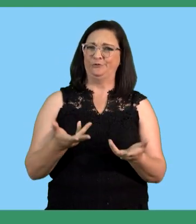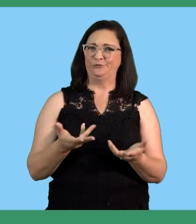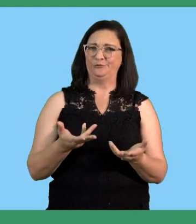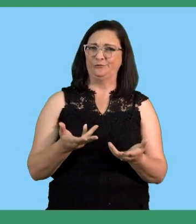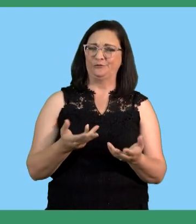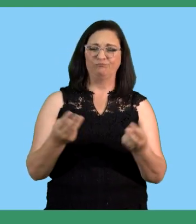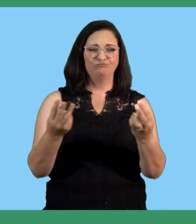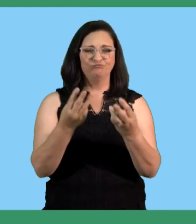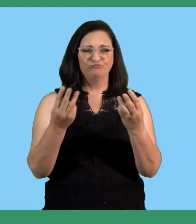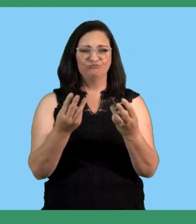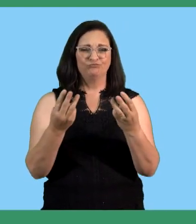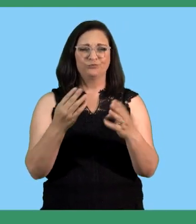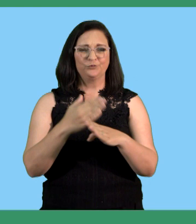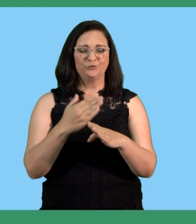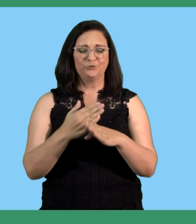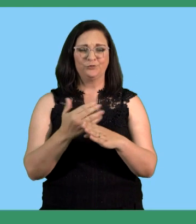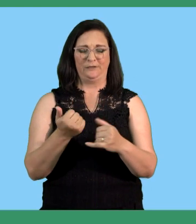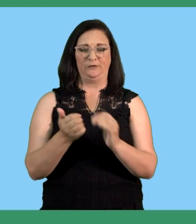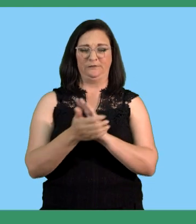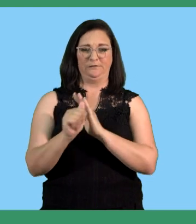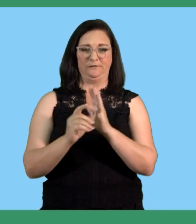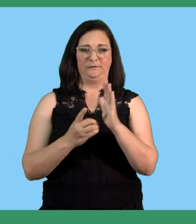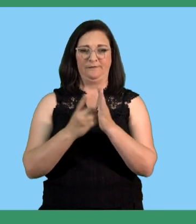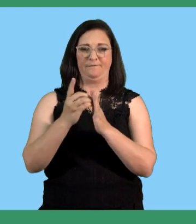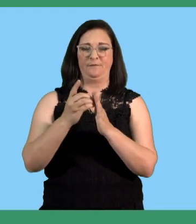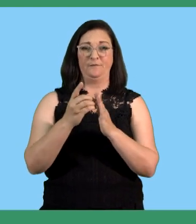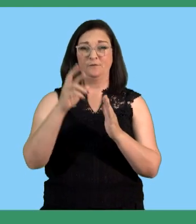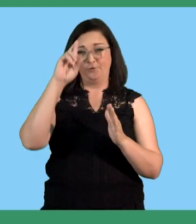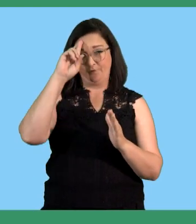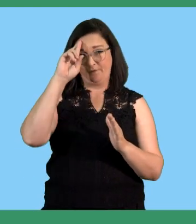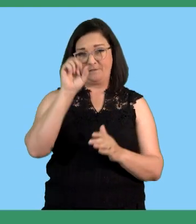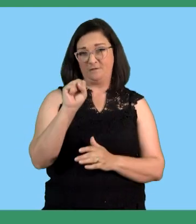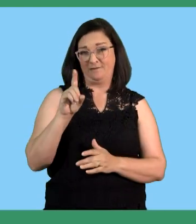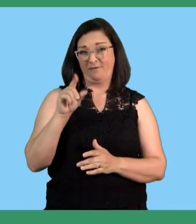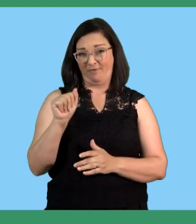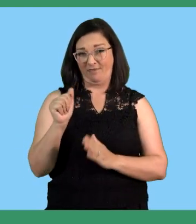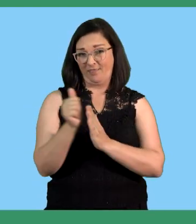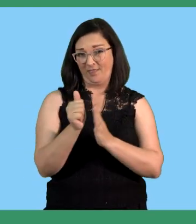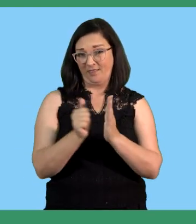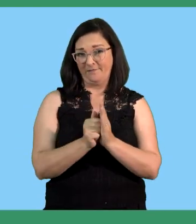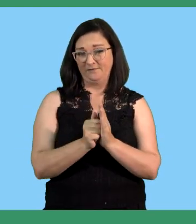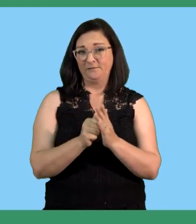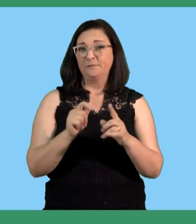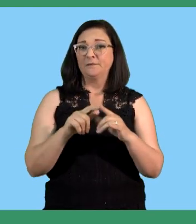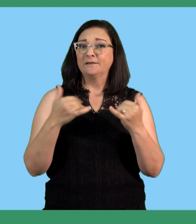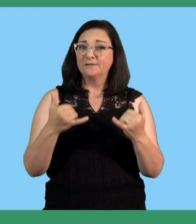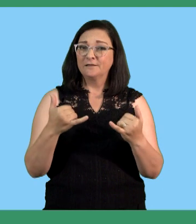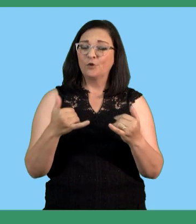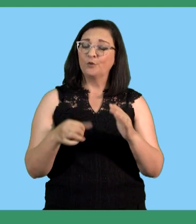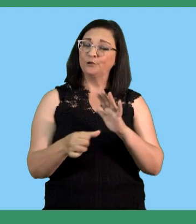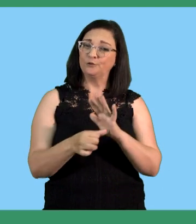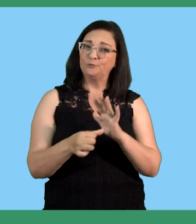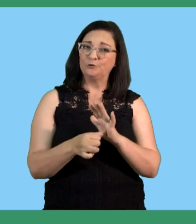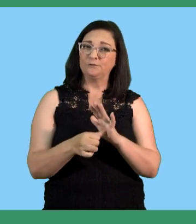skills of the employees? What happens? Remember, I'm not talking about Skills Development Act as a legislation, but I'm saying the importance